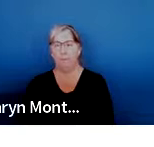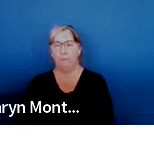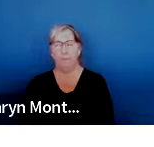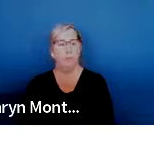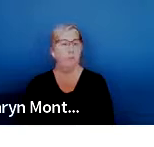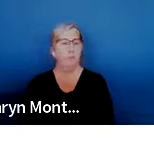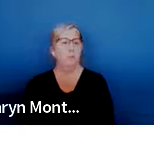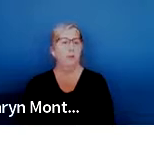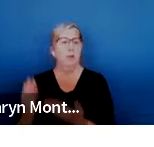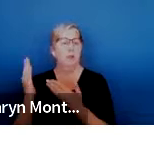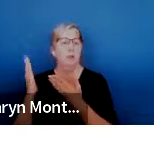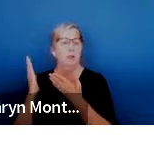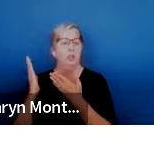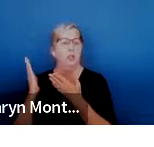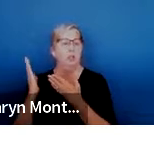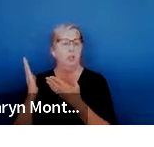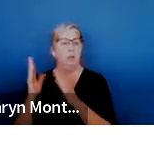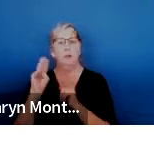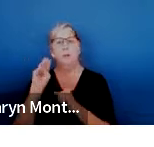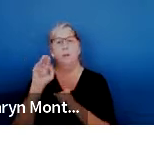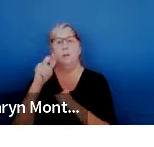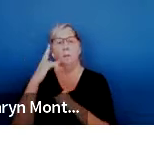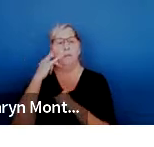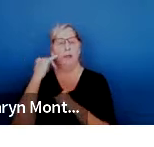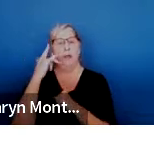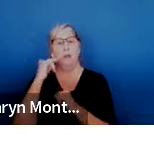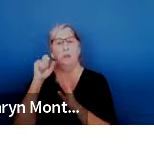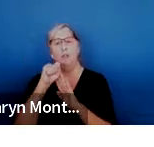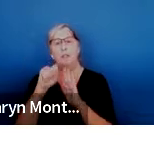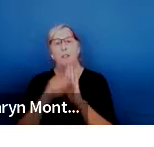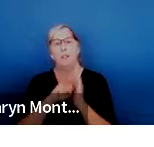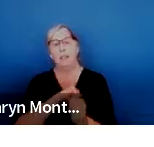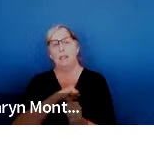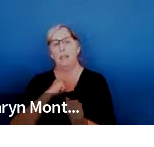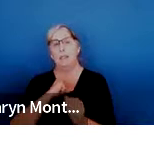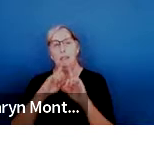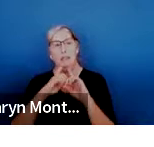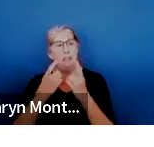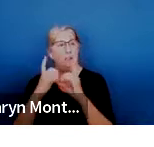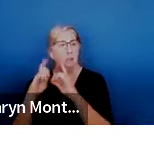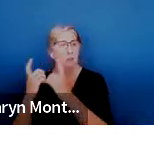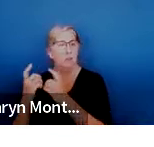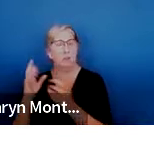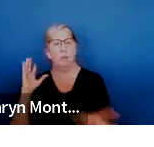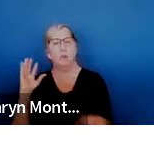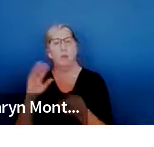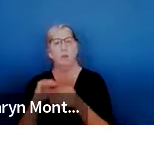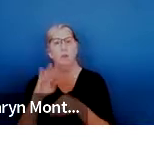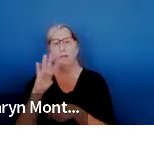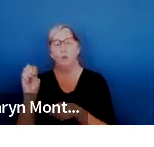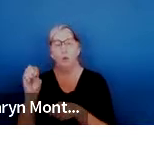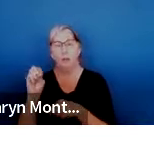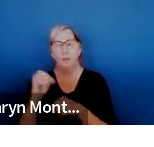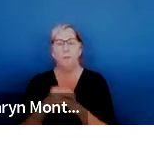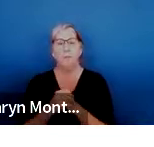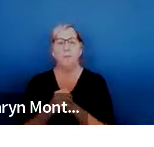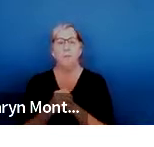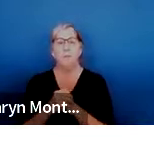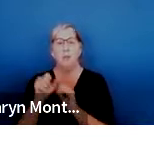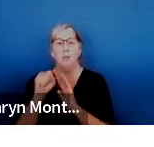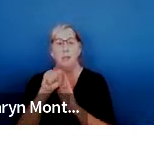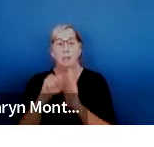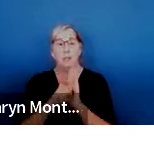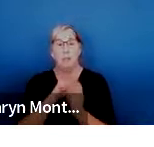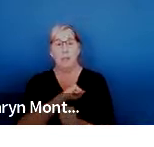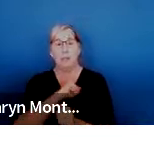And here is a map of California's state Senate districts. There are 40 of them. And state Senate, they're